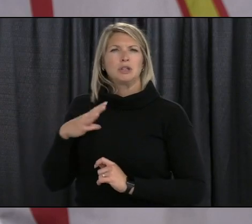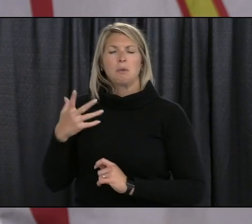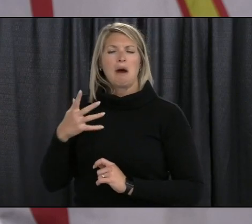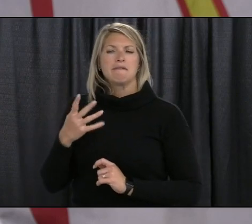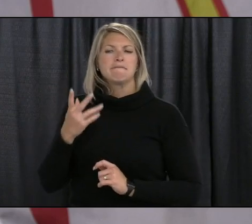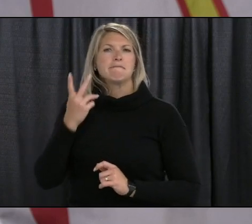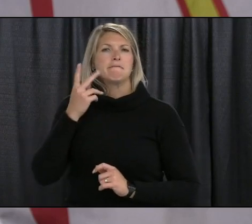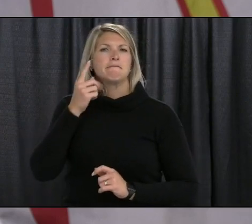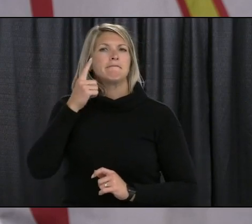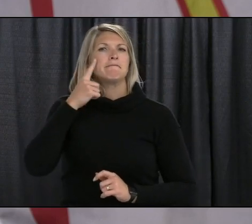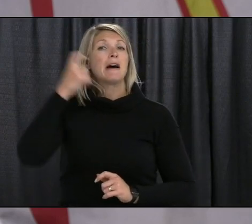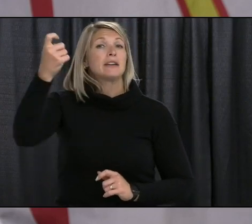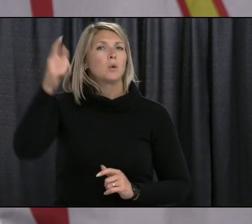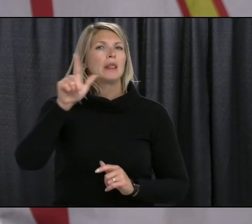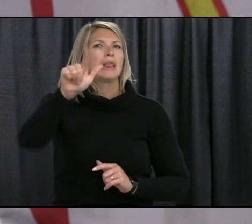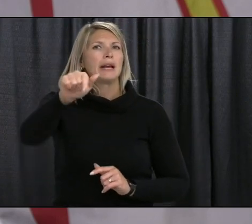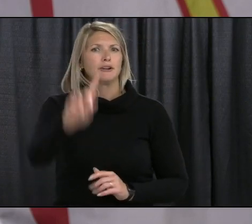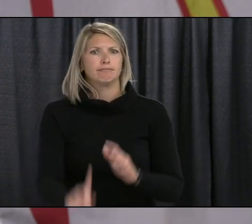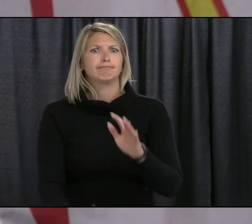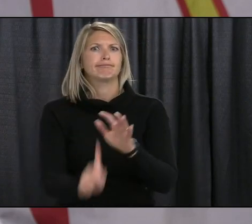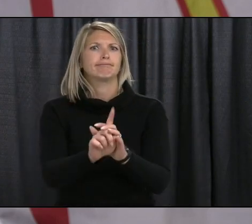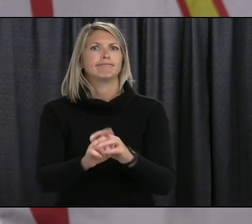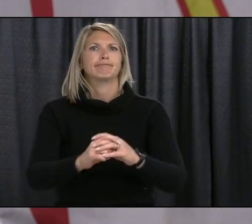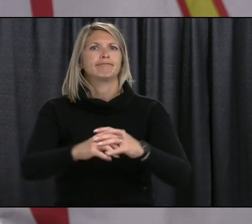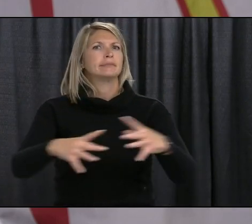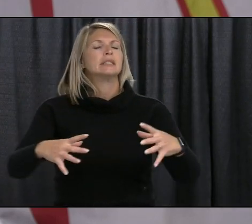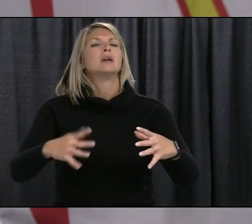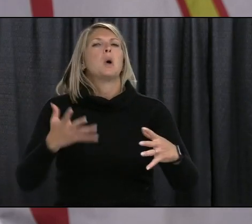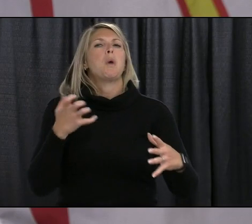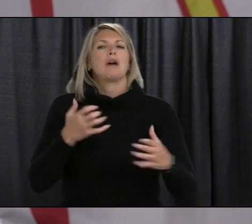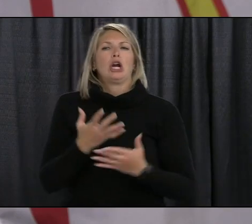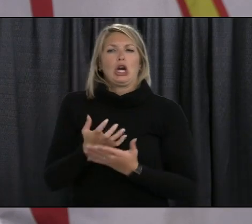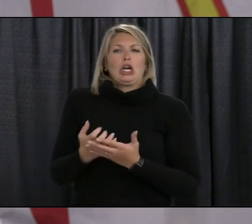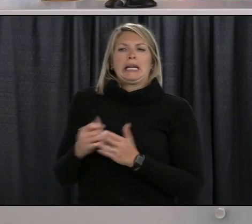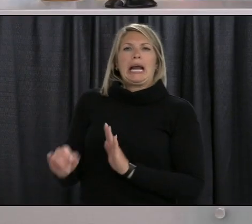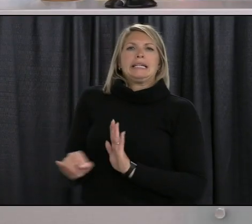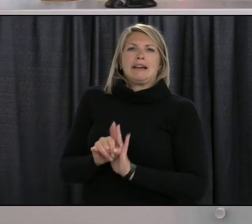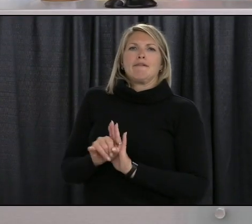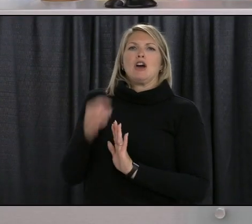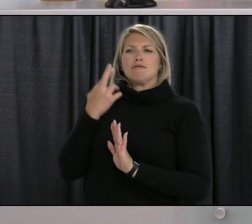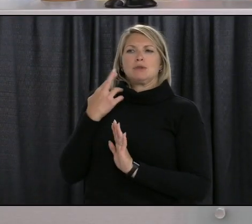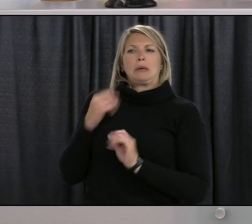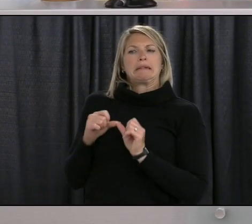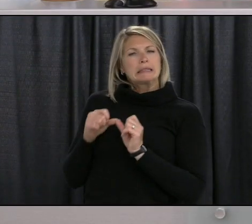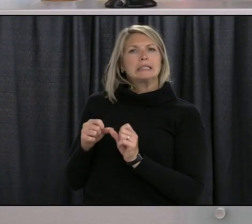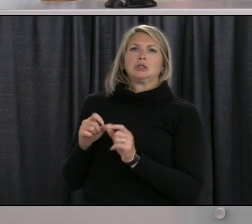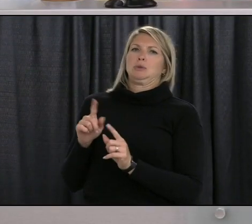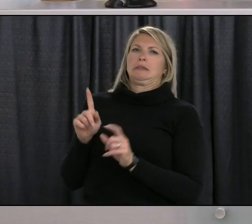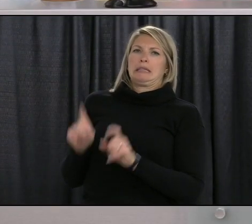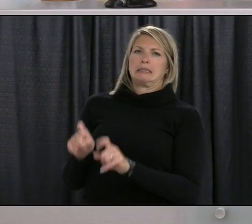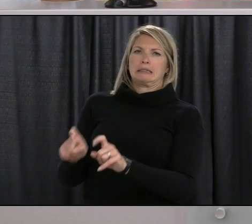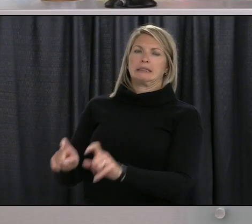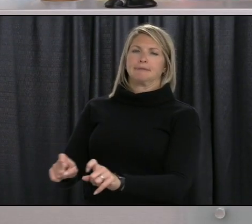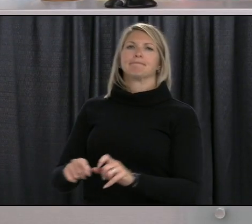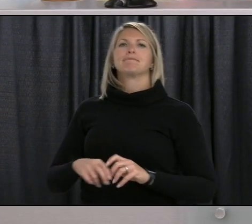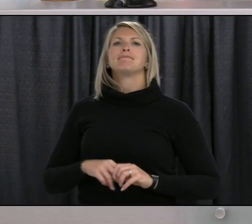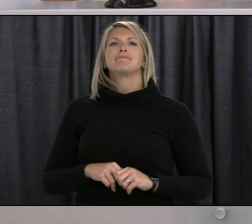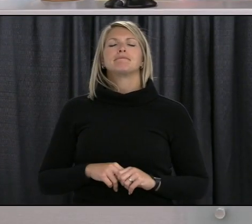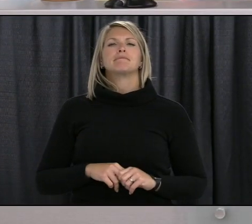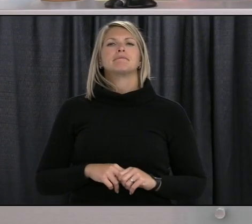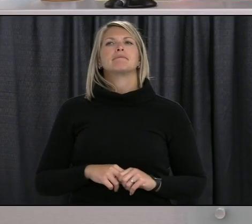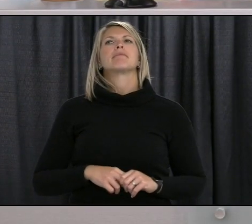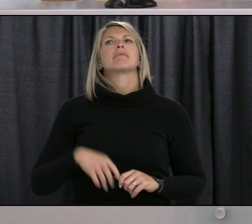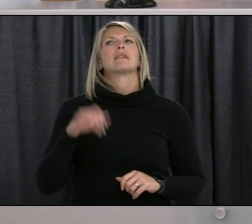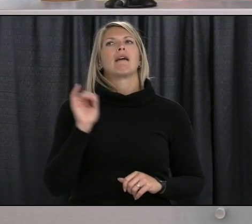find out about a resurgence of COVID in the province. And my final question is, we heard about a month ago